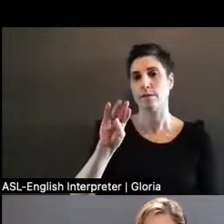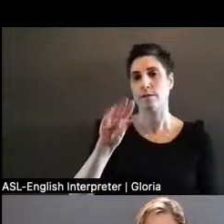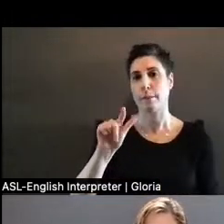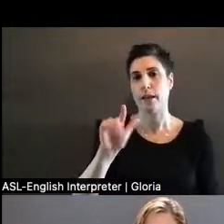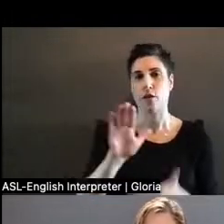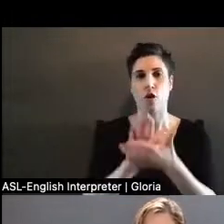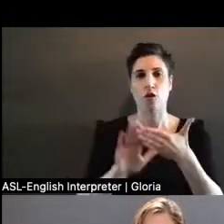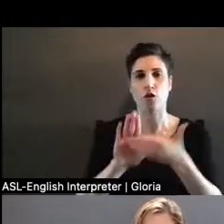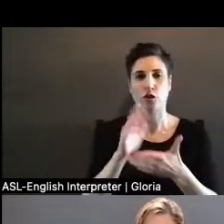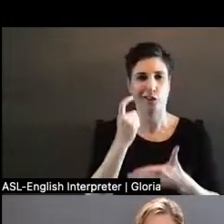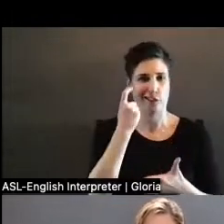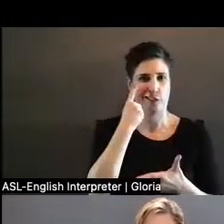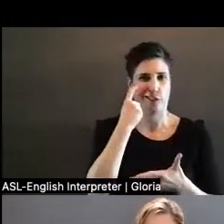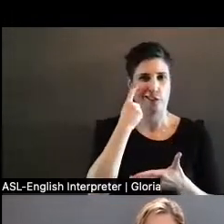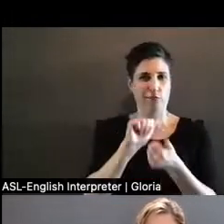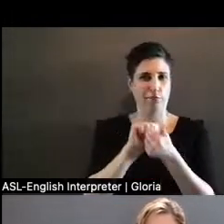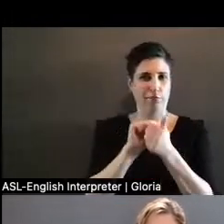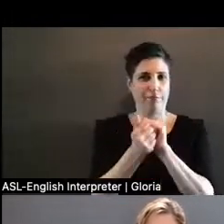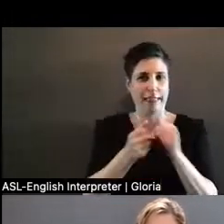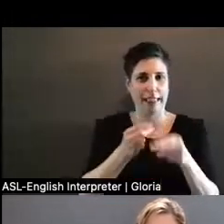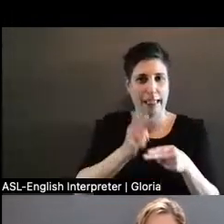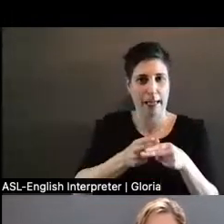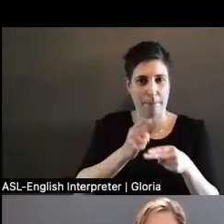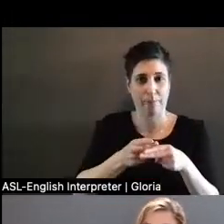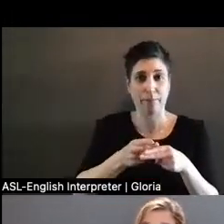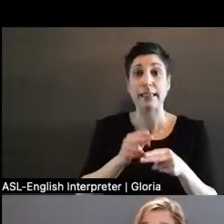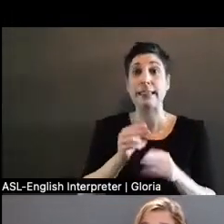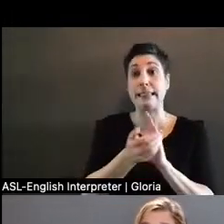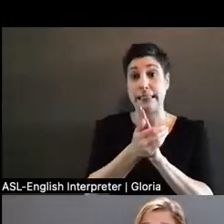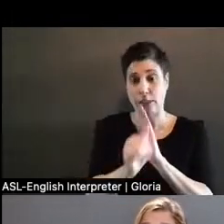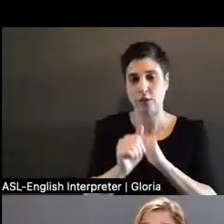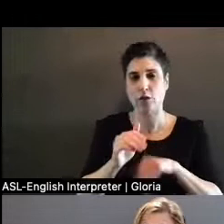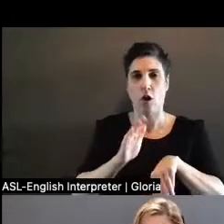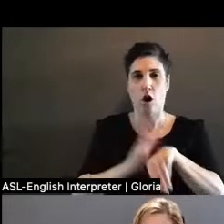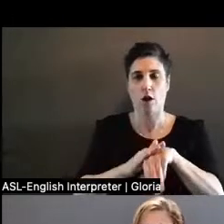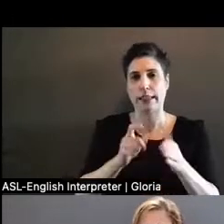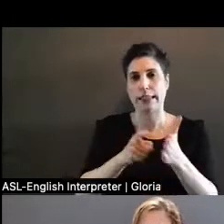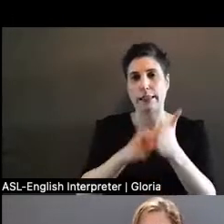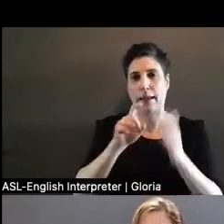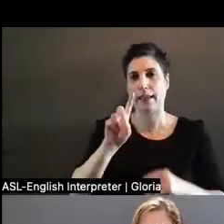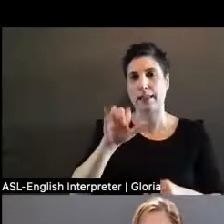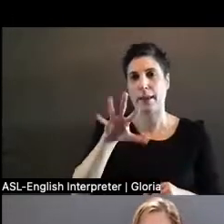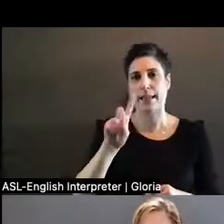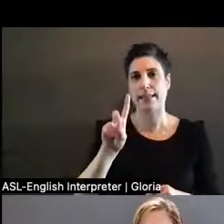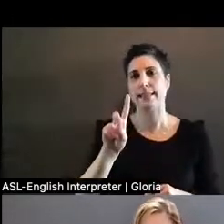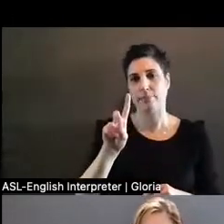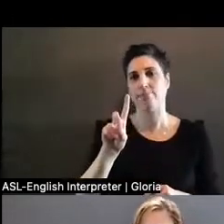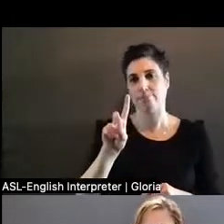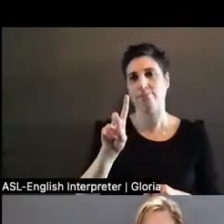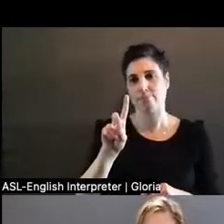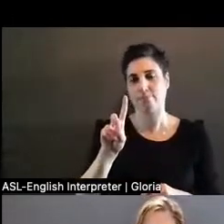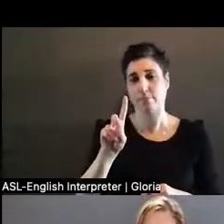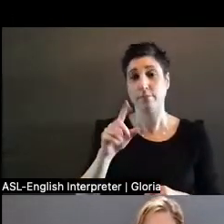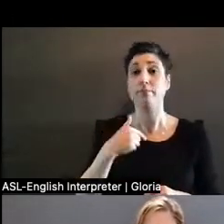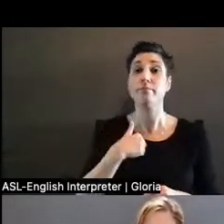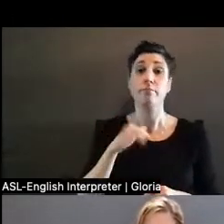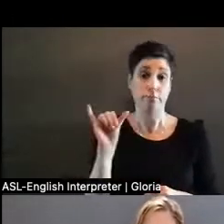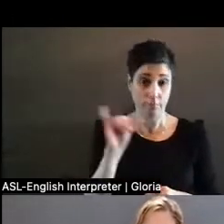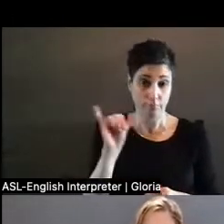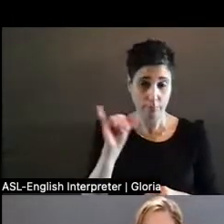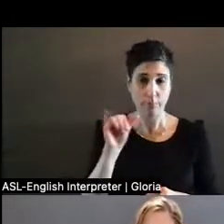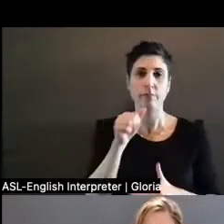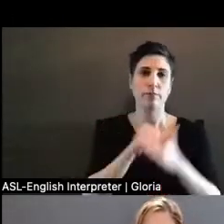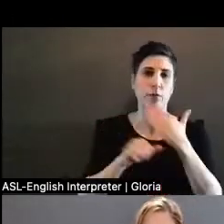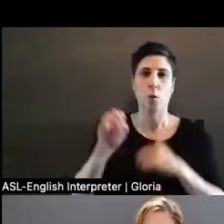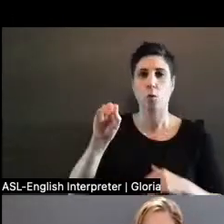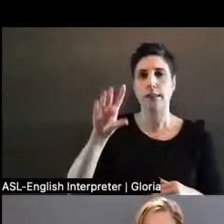changed our name, so we're Skills on Demand Work in Academic Upgrading. I am also a registered member of the Ontario College